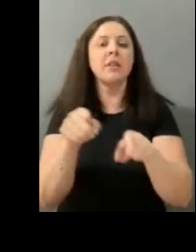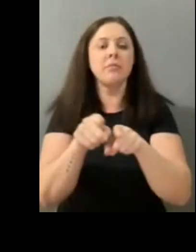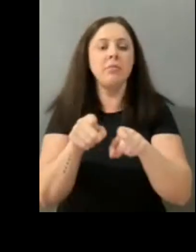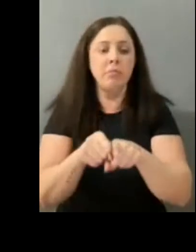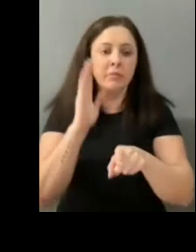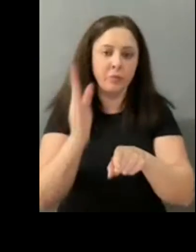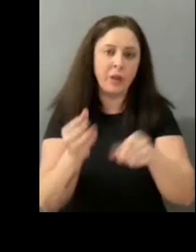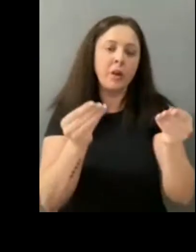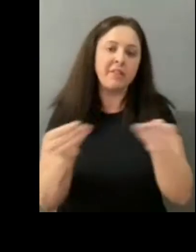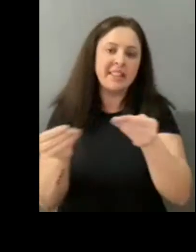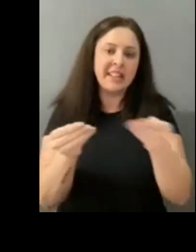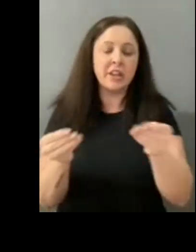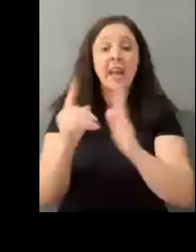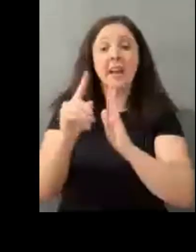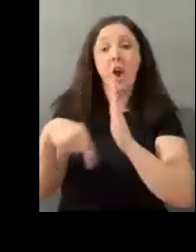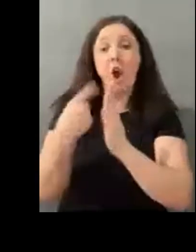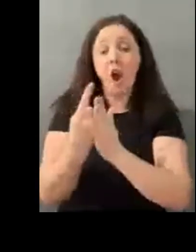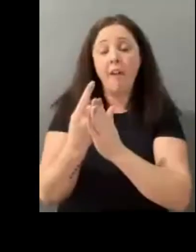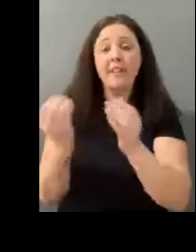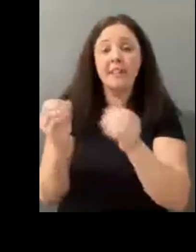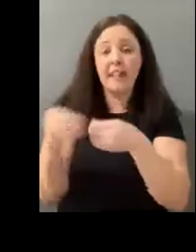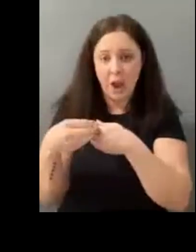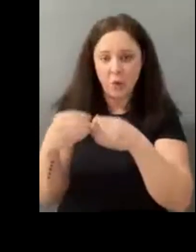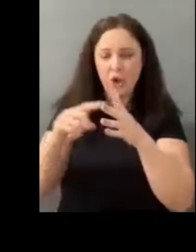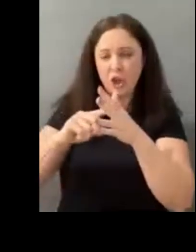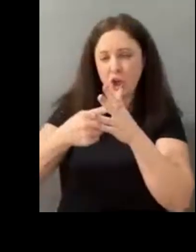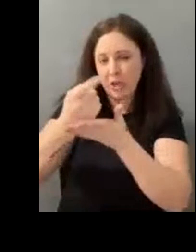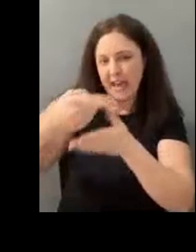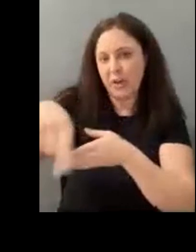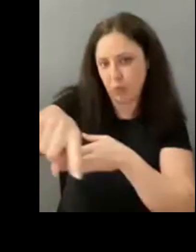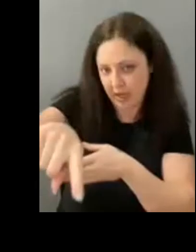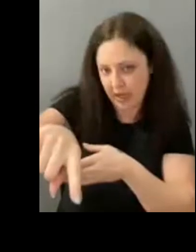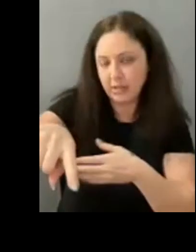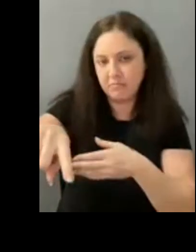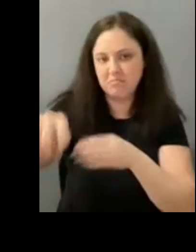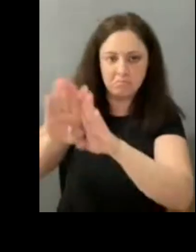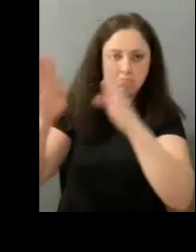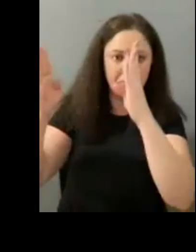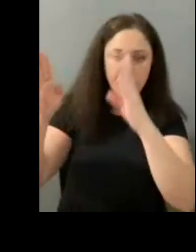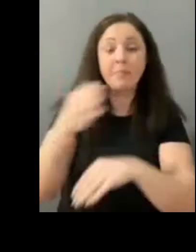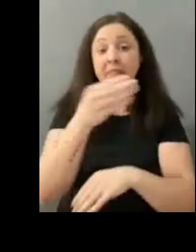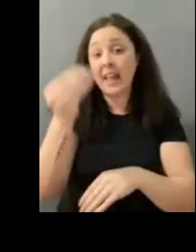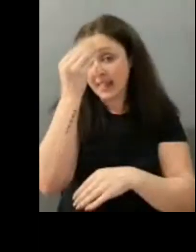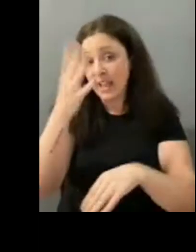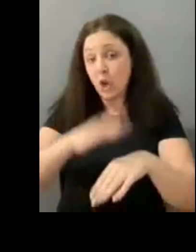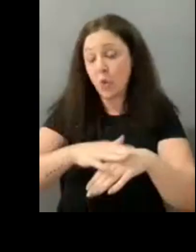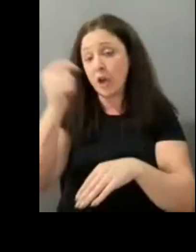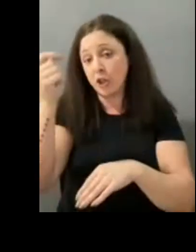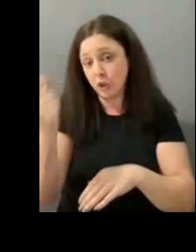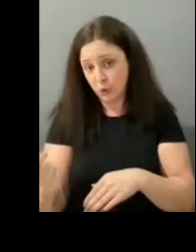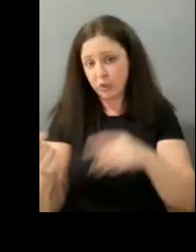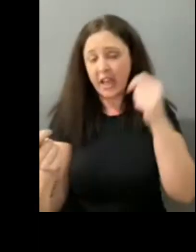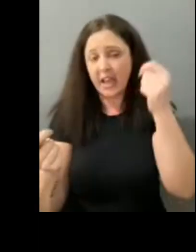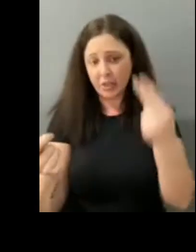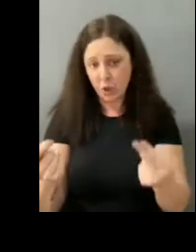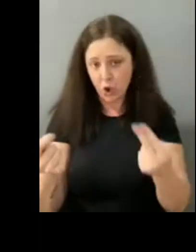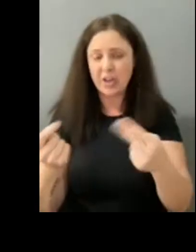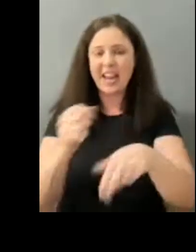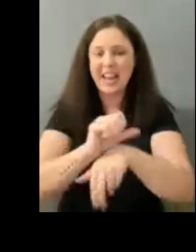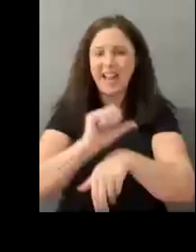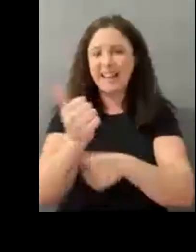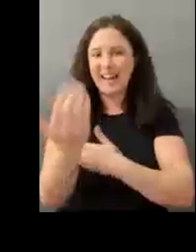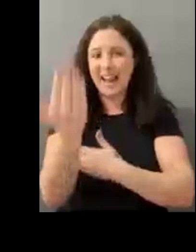facilitating those office hours beginning next week. And just to note, they're on Tuesday and Thursday, as I mentioned, at 10 a.m. Mountain